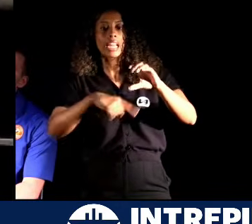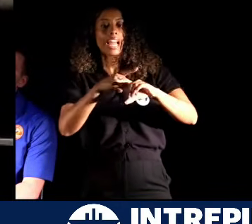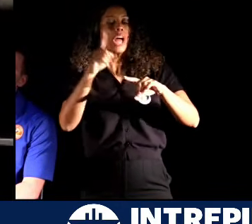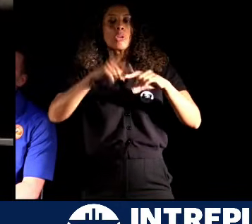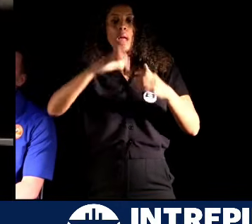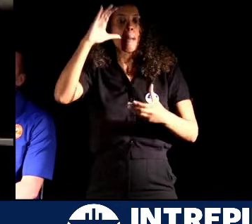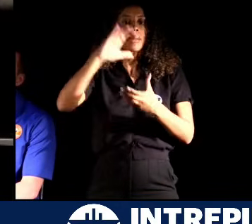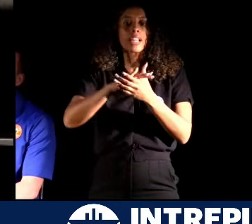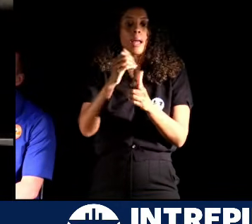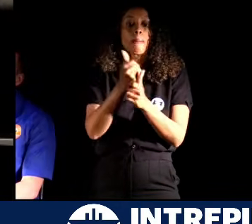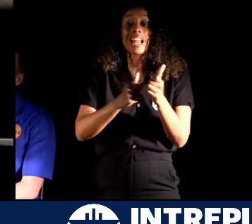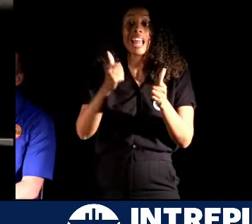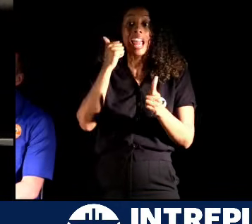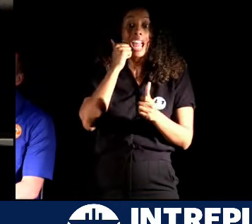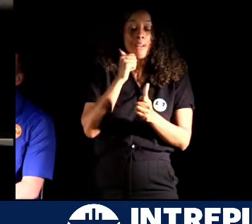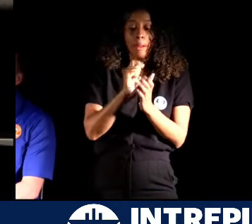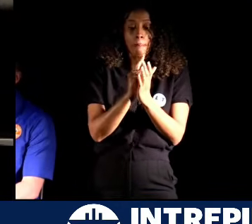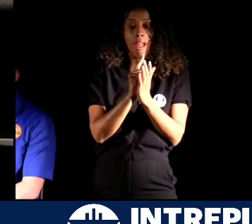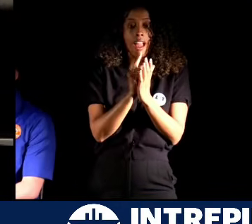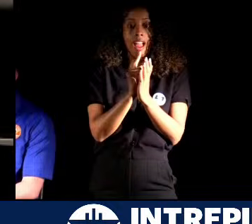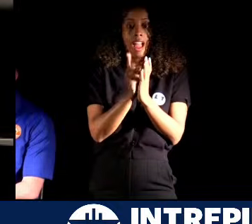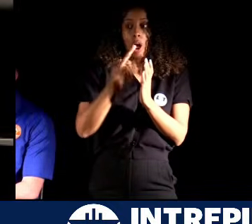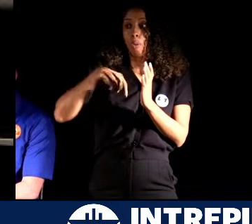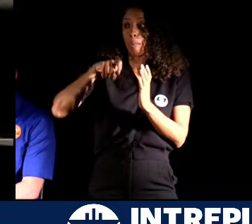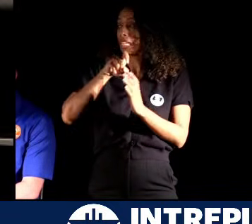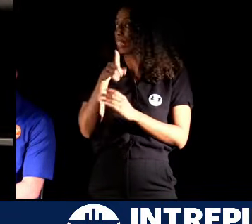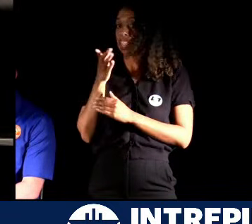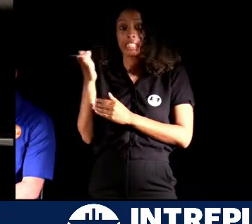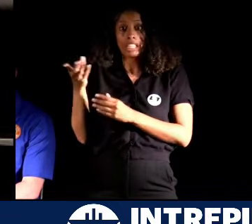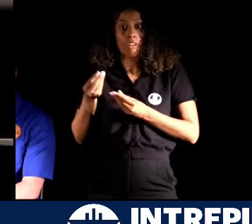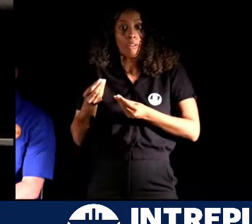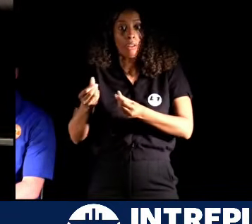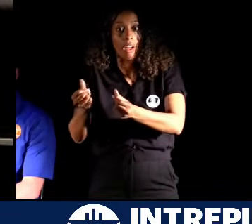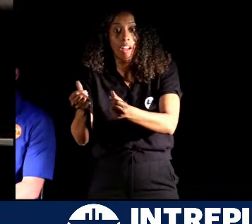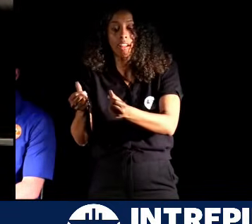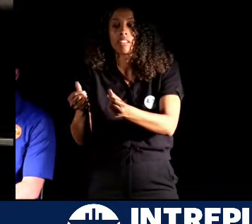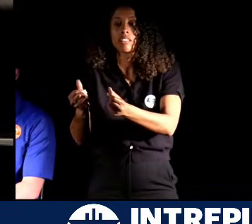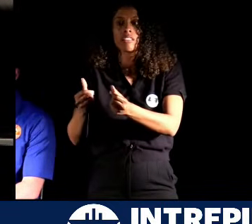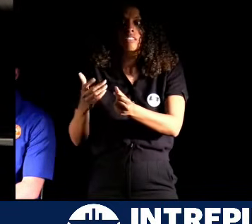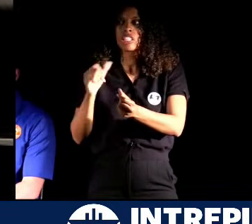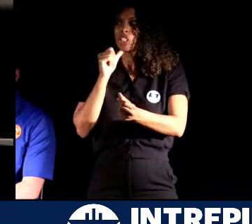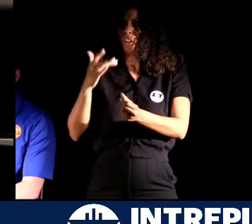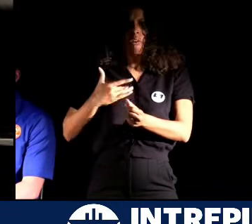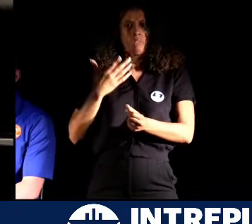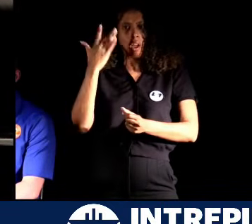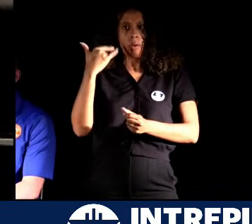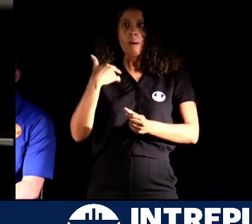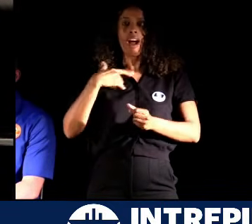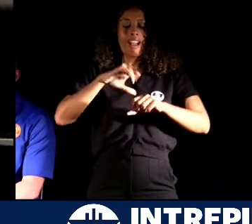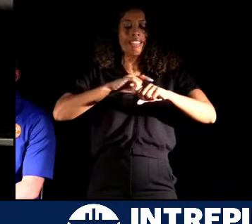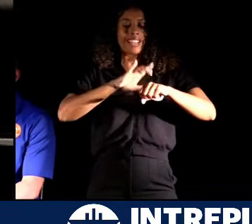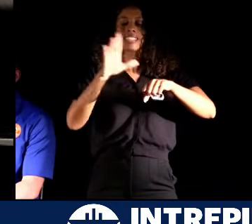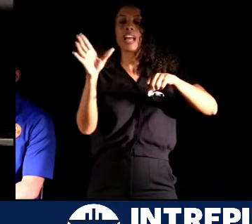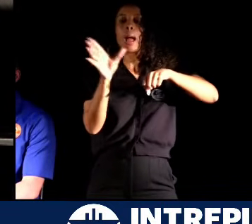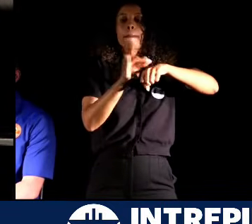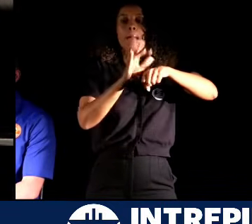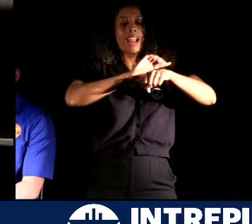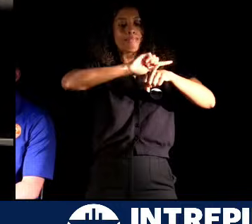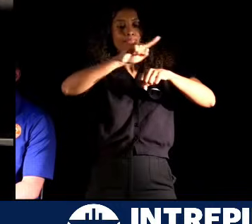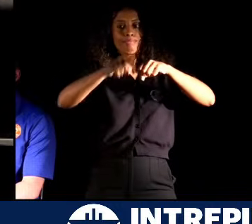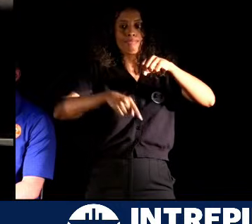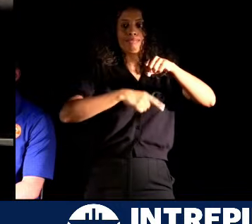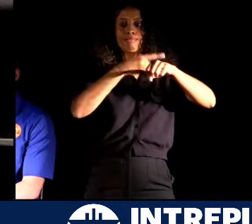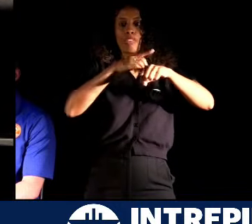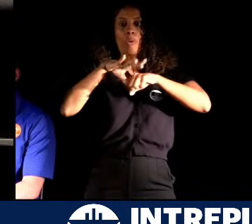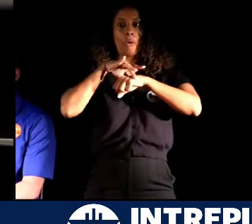second of our lives, we live actually in that flow. The reason we don't feel it because we have the magnetic field around us. That's